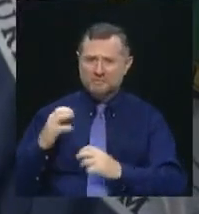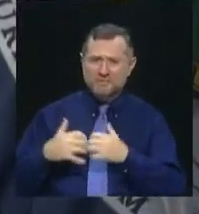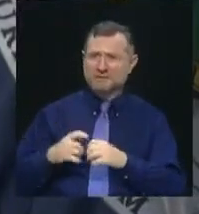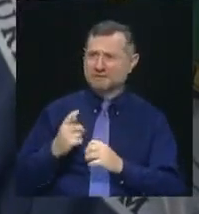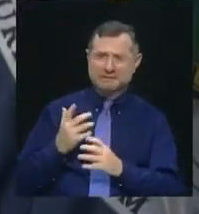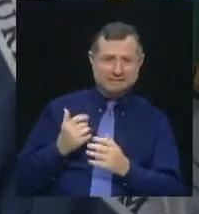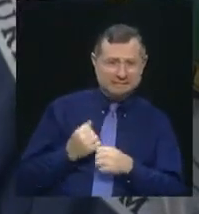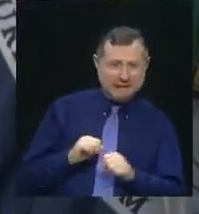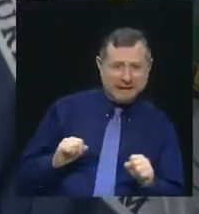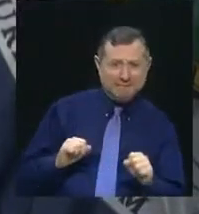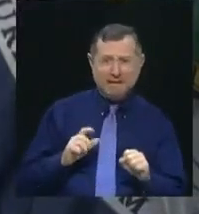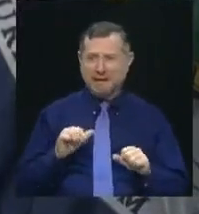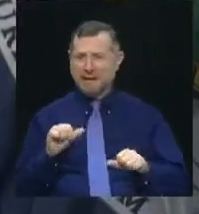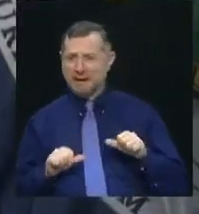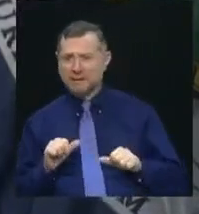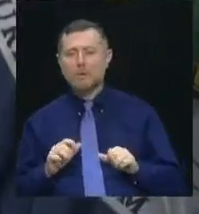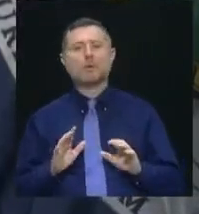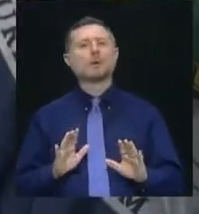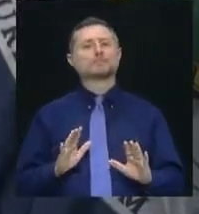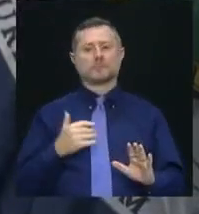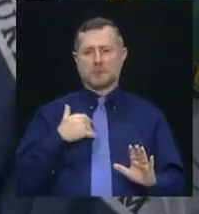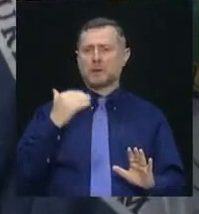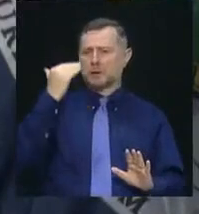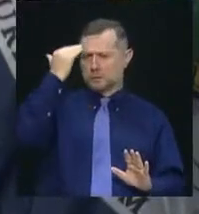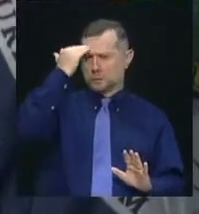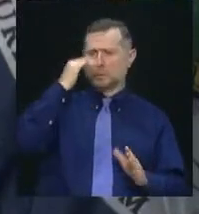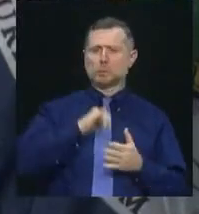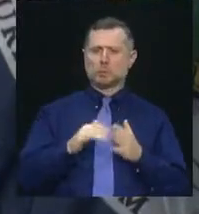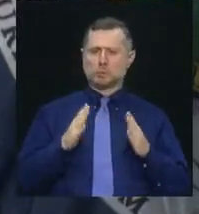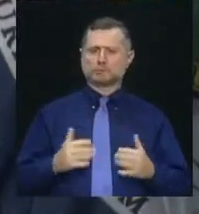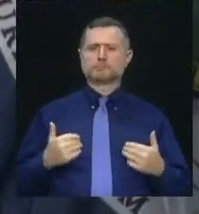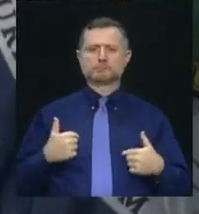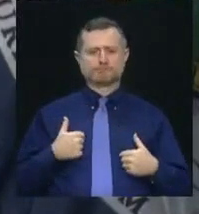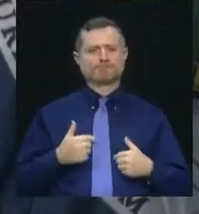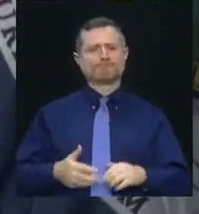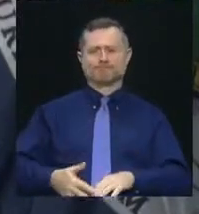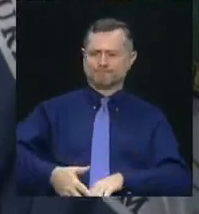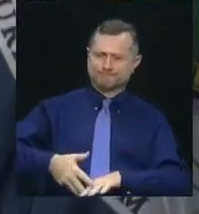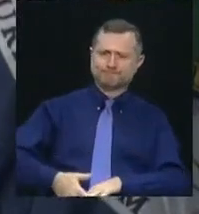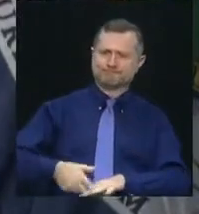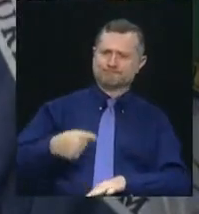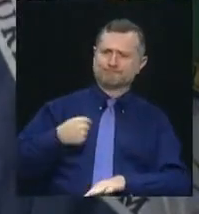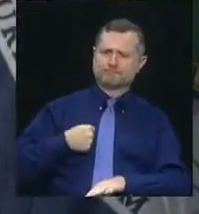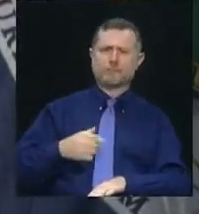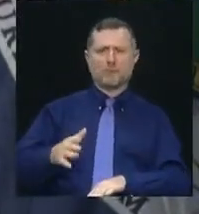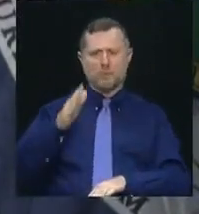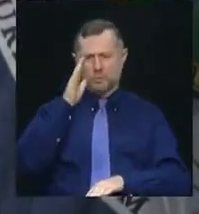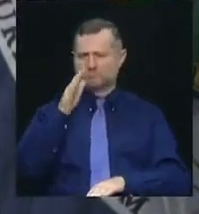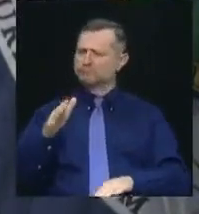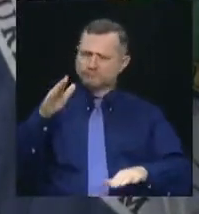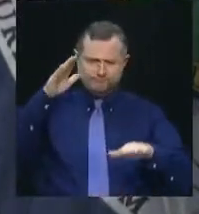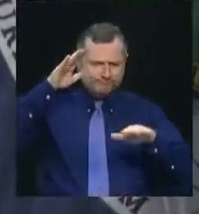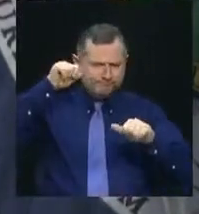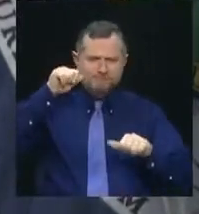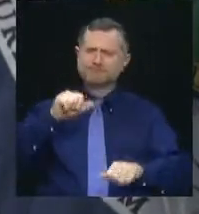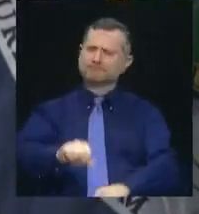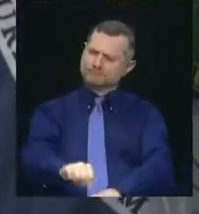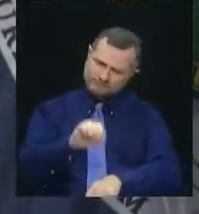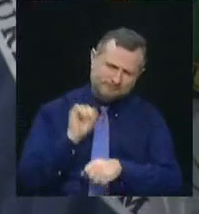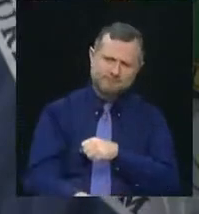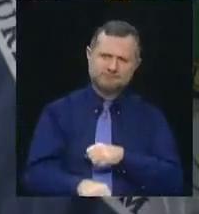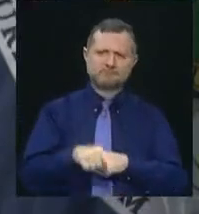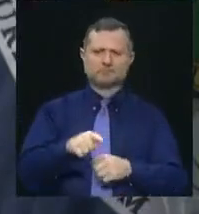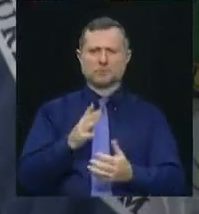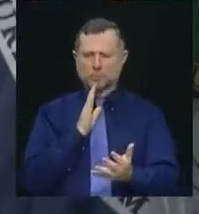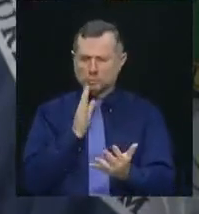But I know New Yorkers. They are hardwired to persevere and to prevail. And